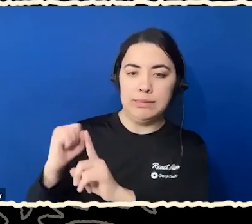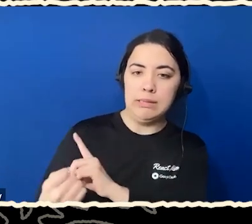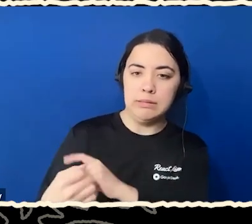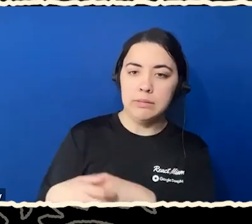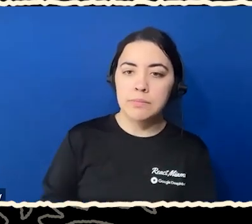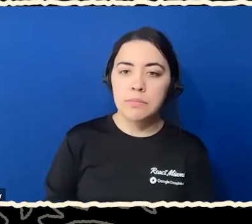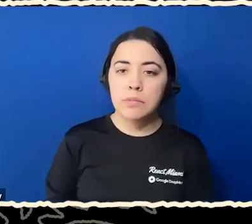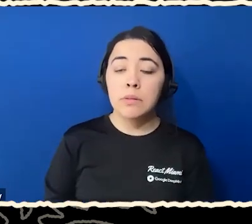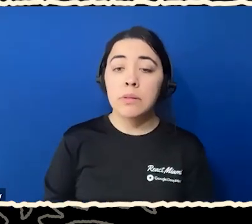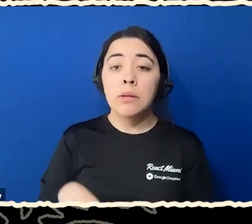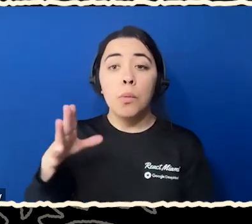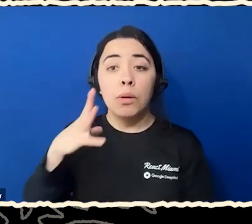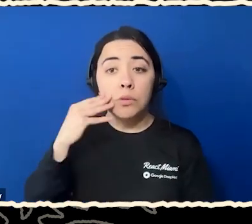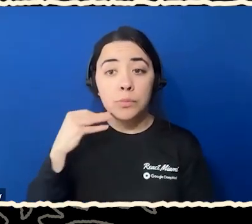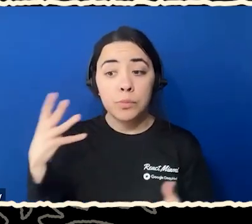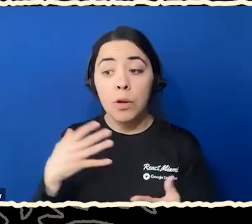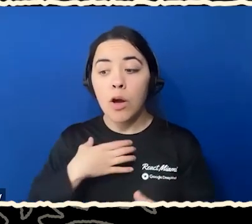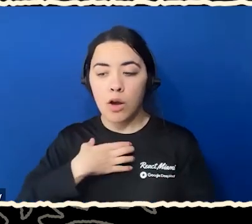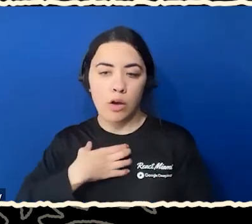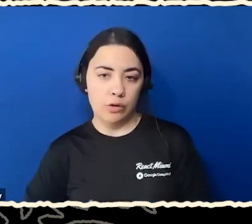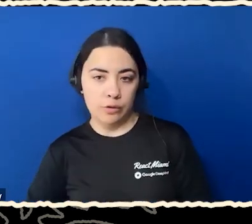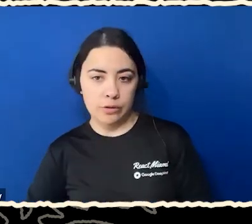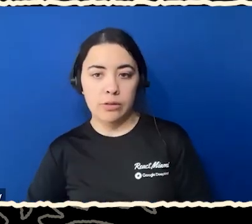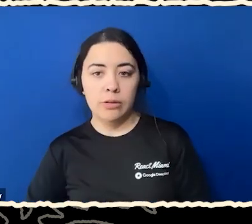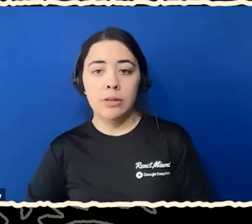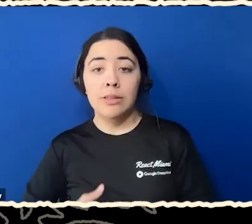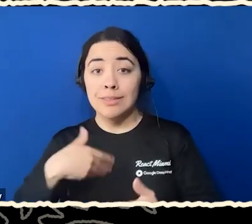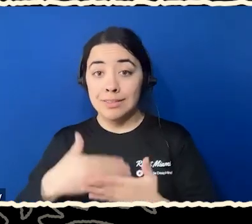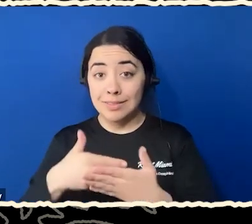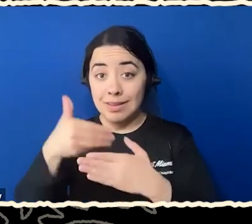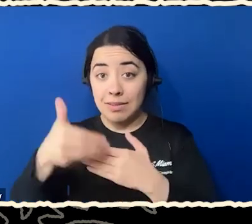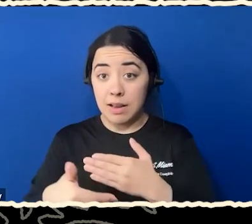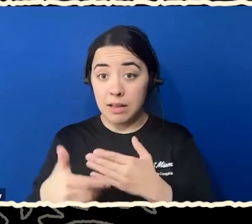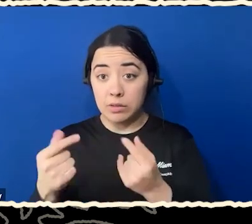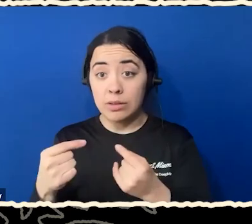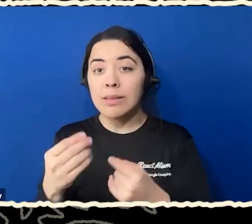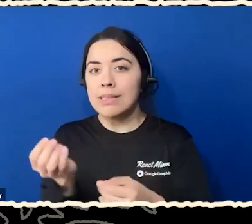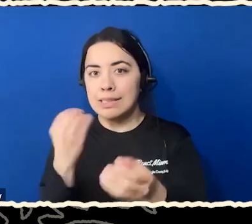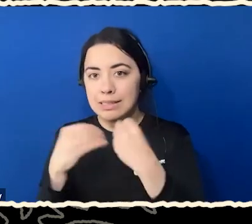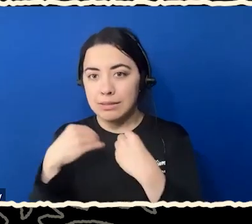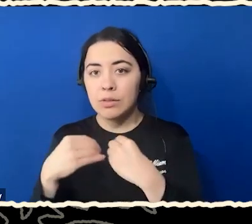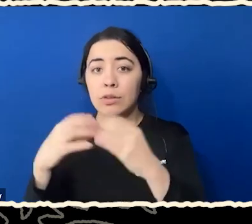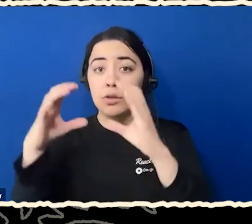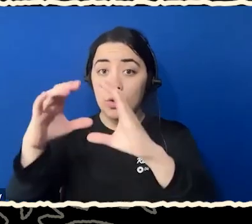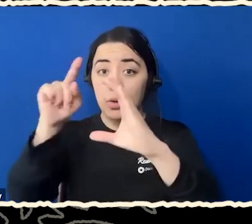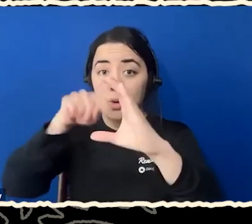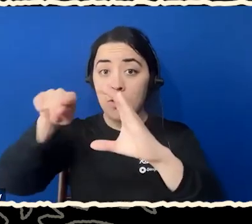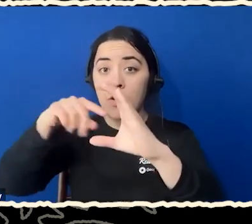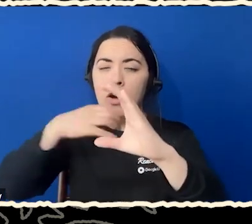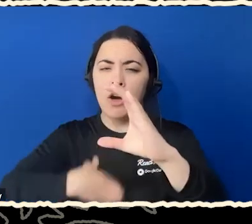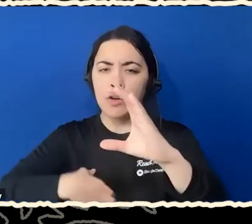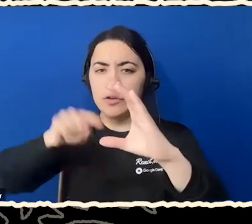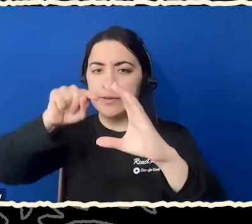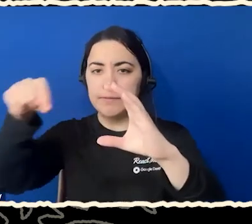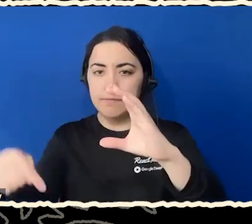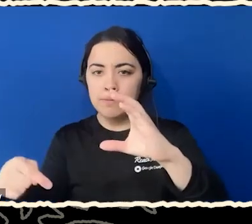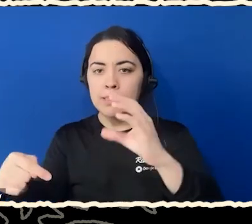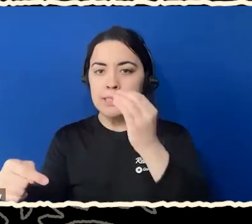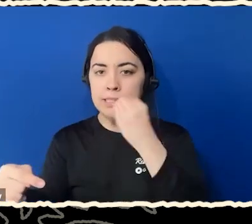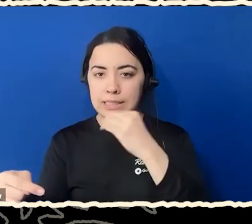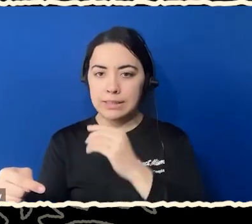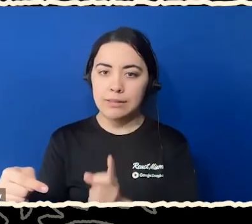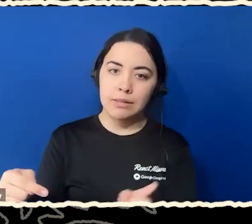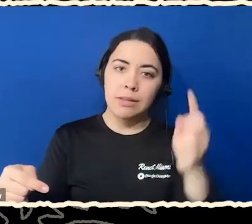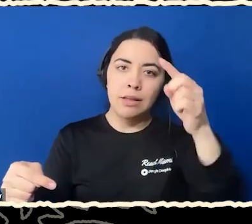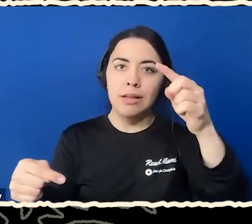is a state, and for you to get to the next state full, you need to eat. And then you use energy, and you go to hungry, and it's like cycle of life,